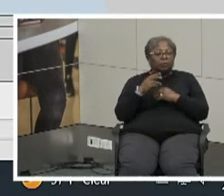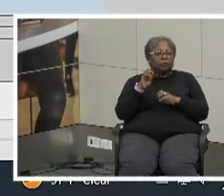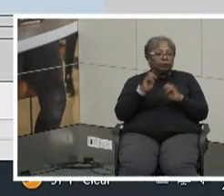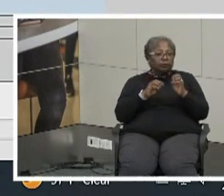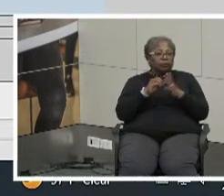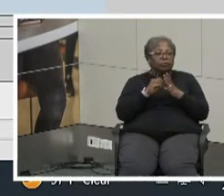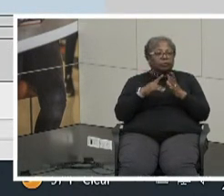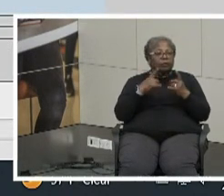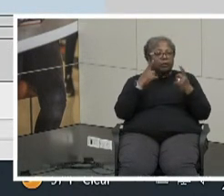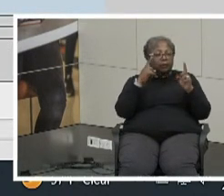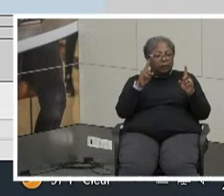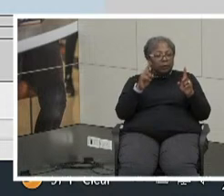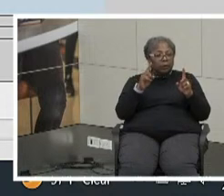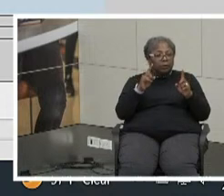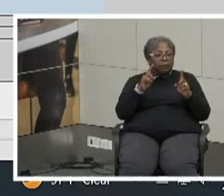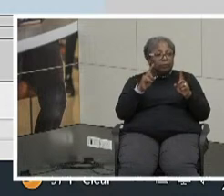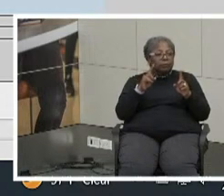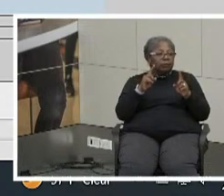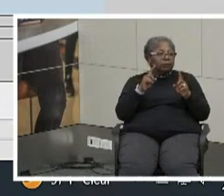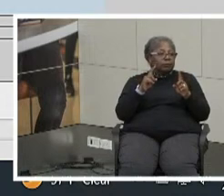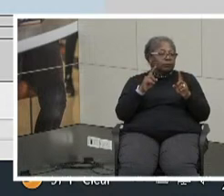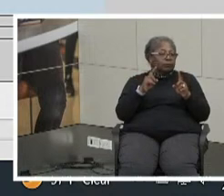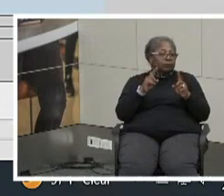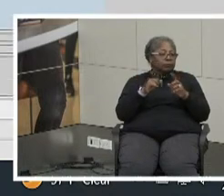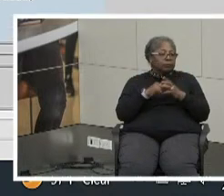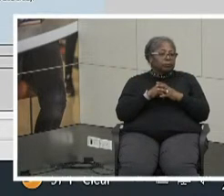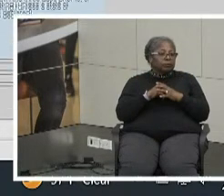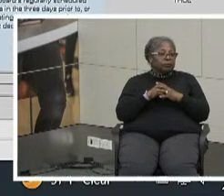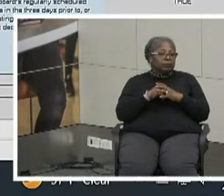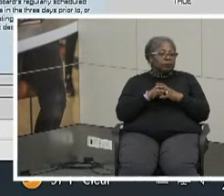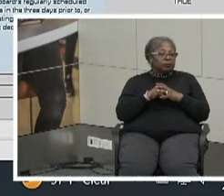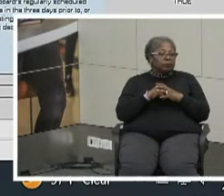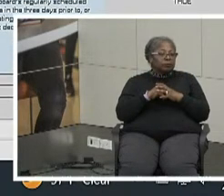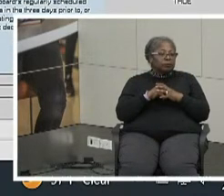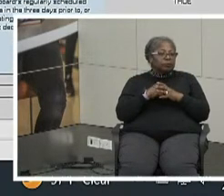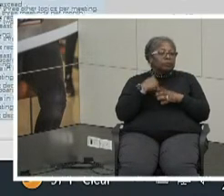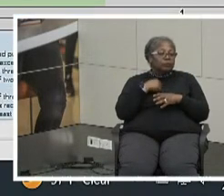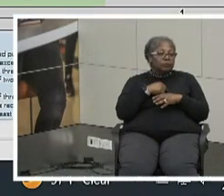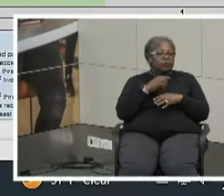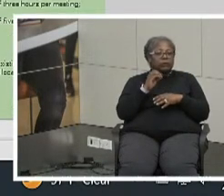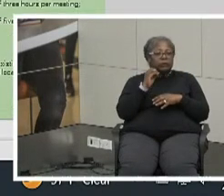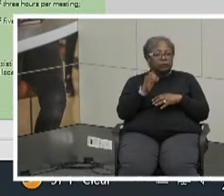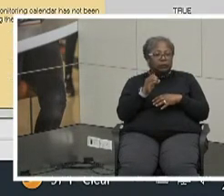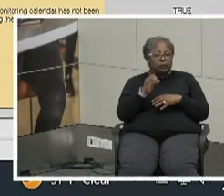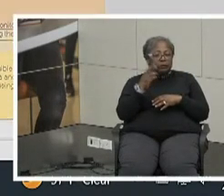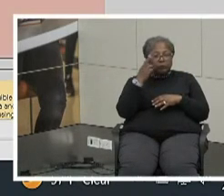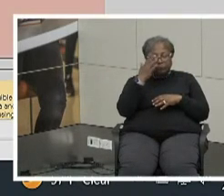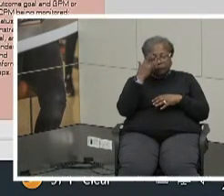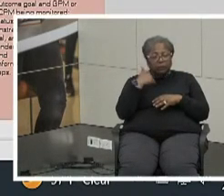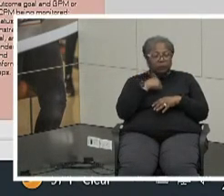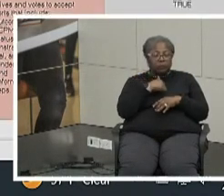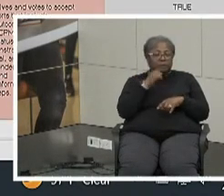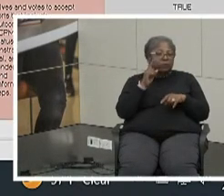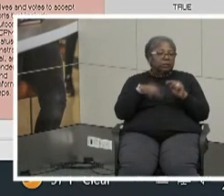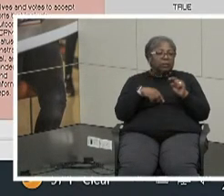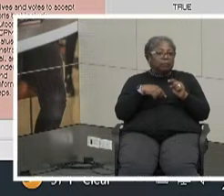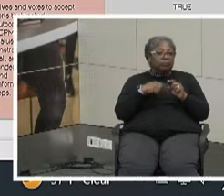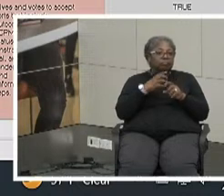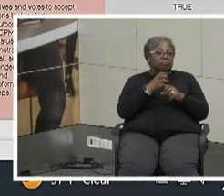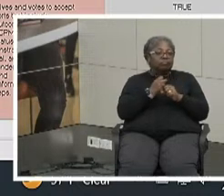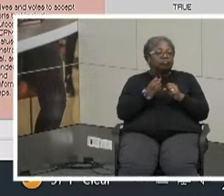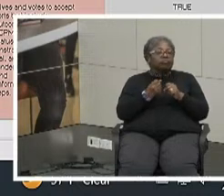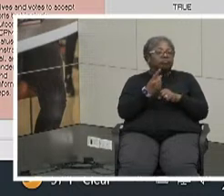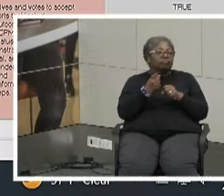student outcomes um uh we are at a zero and the reason is we have not yet performed an